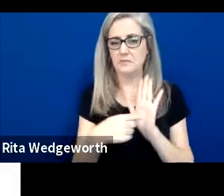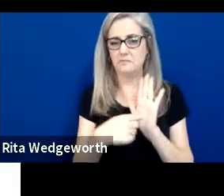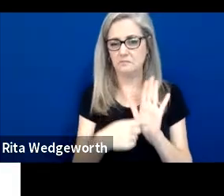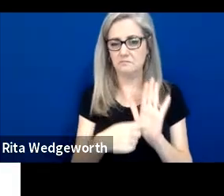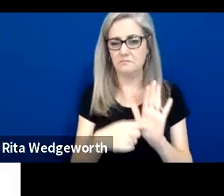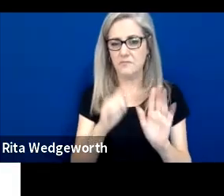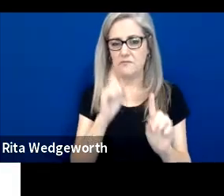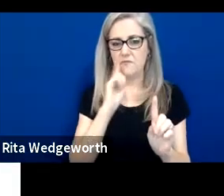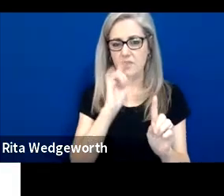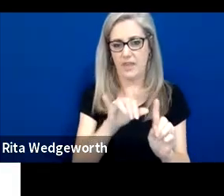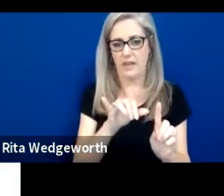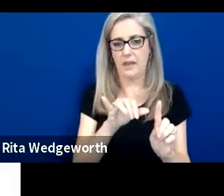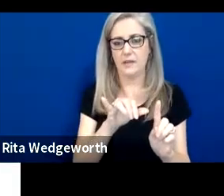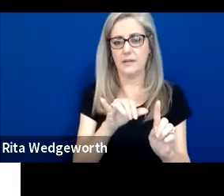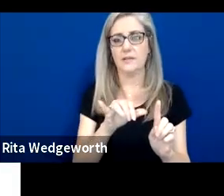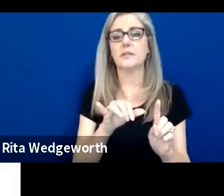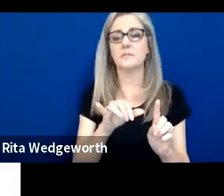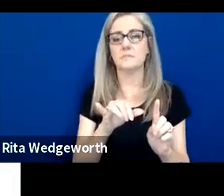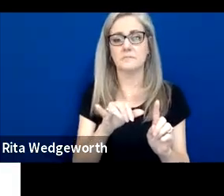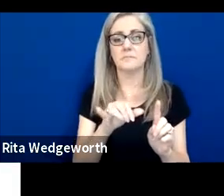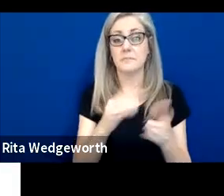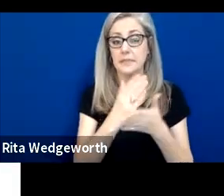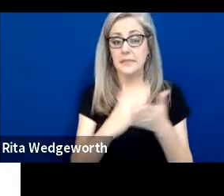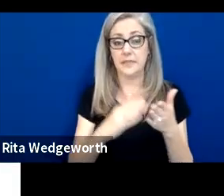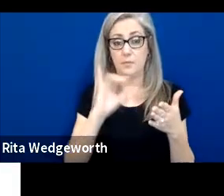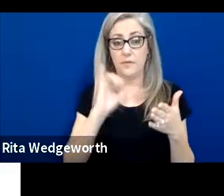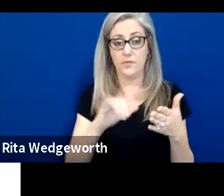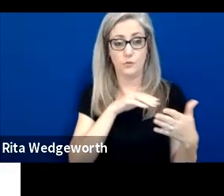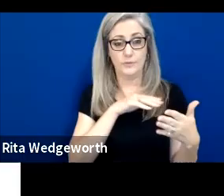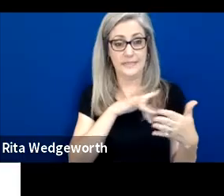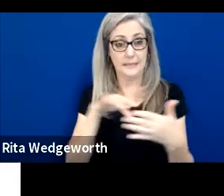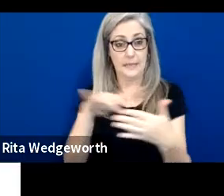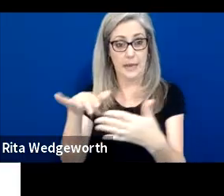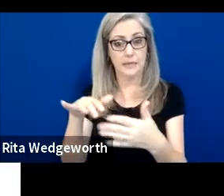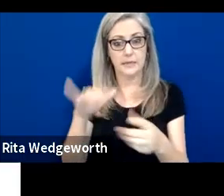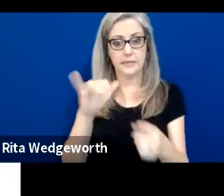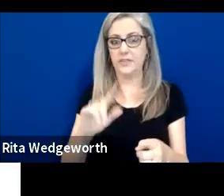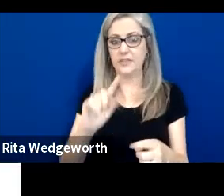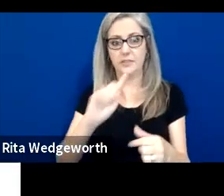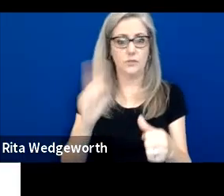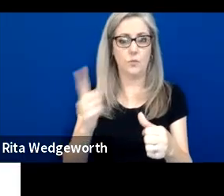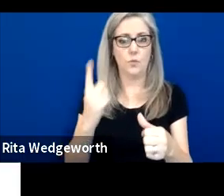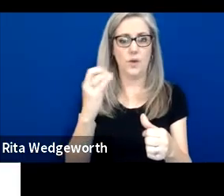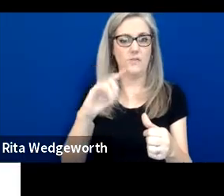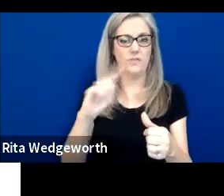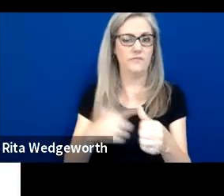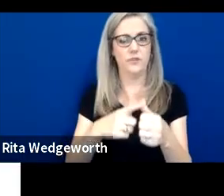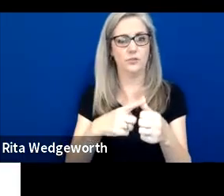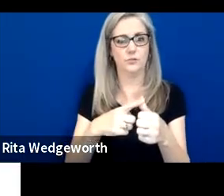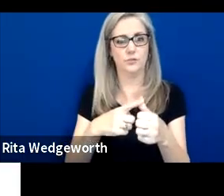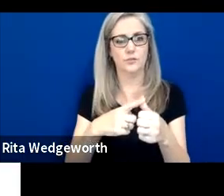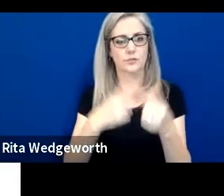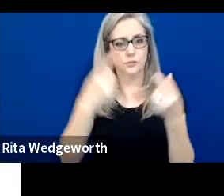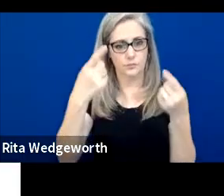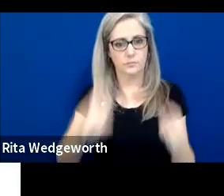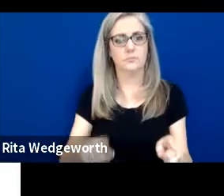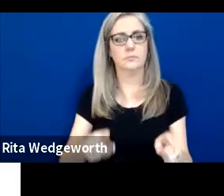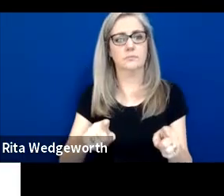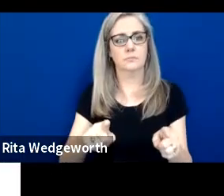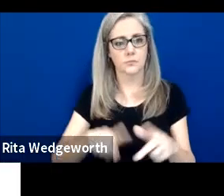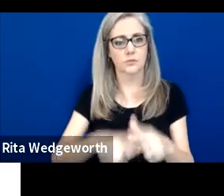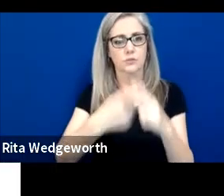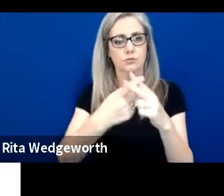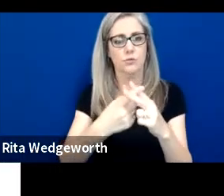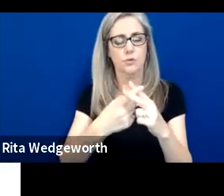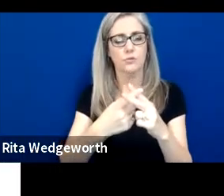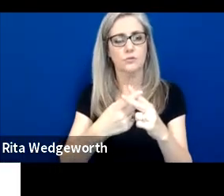And as a result of some of those studies, you know, this is one of the first ones to sort of come to the forefront